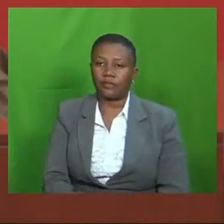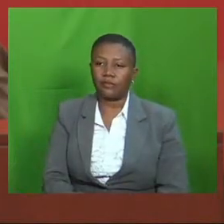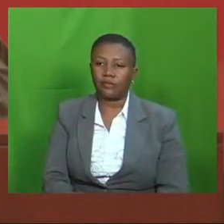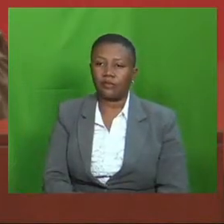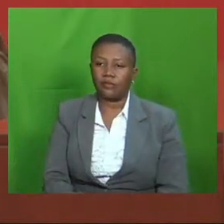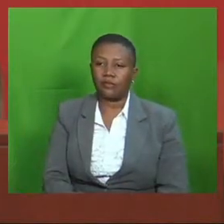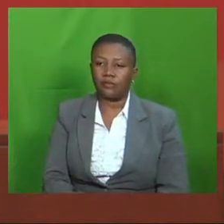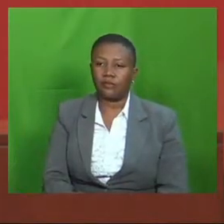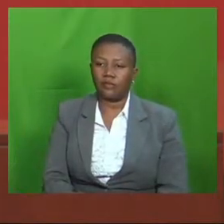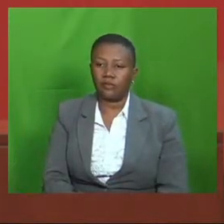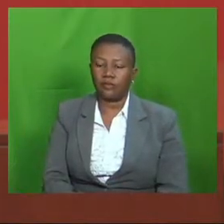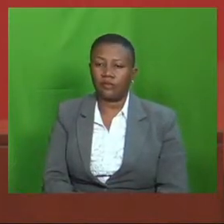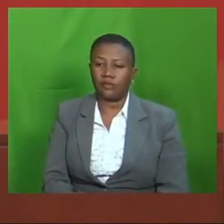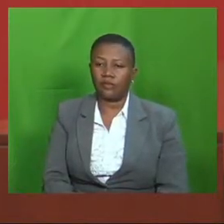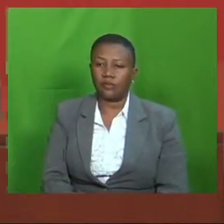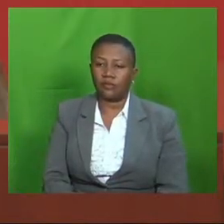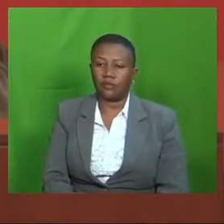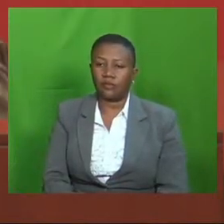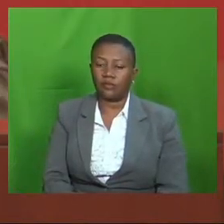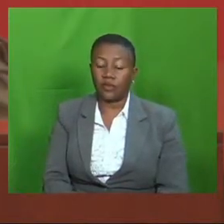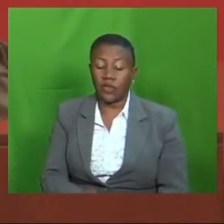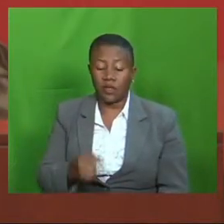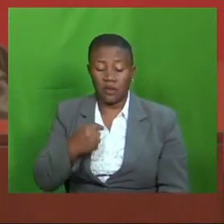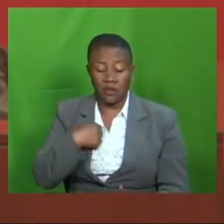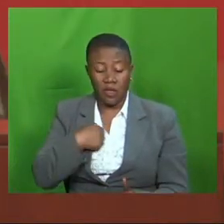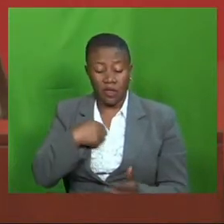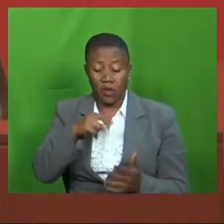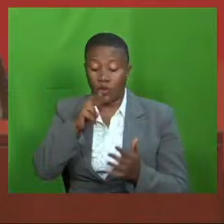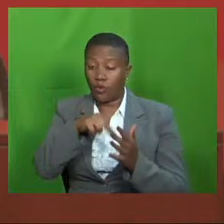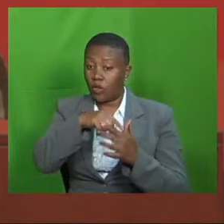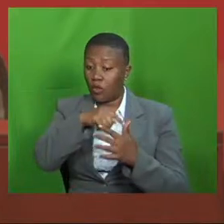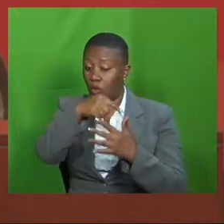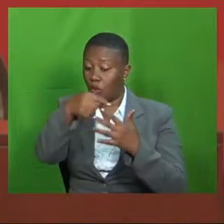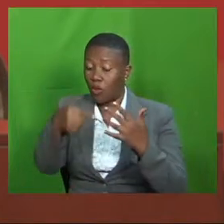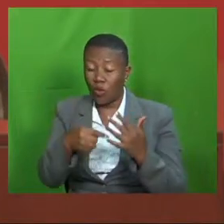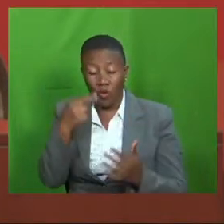I've taken the trouble to go through all these rules.